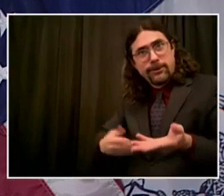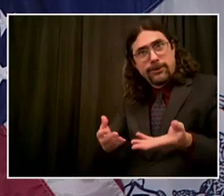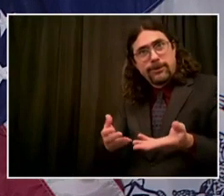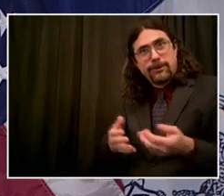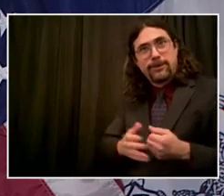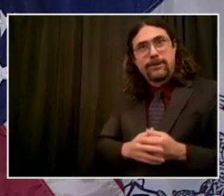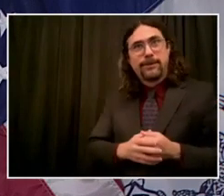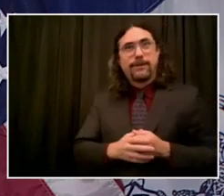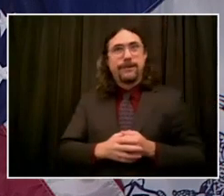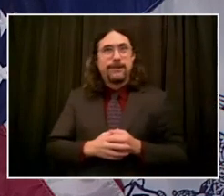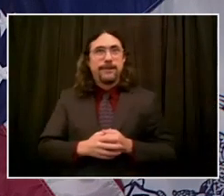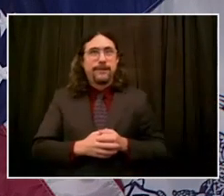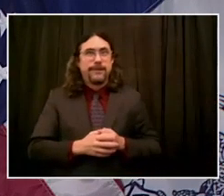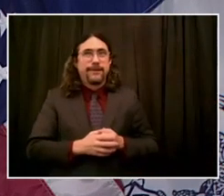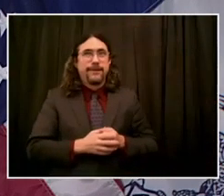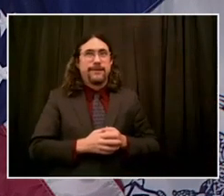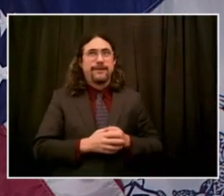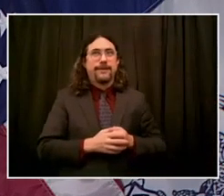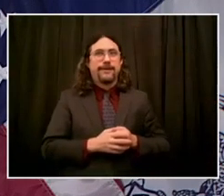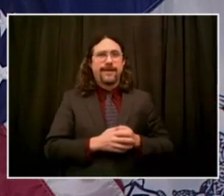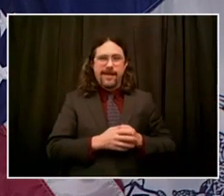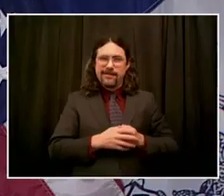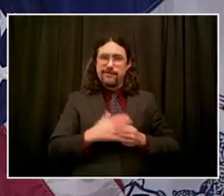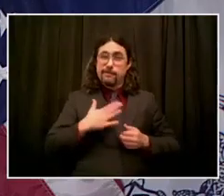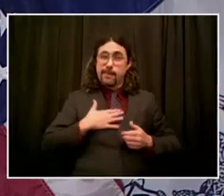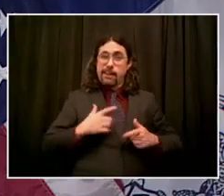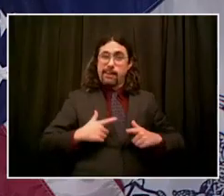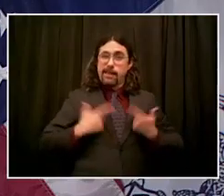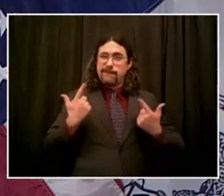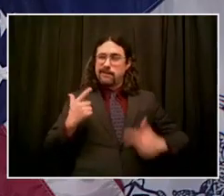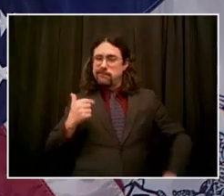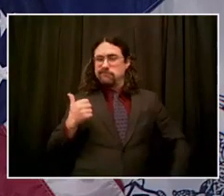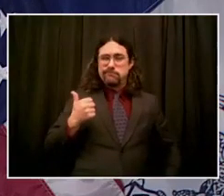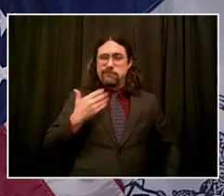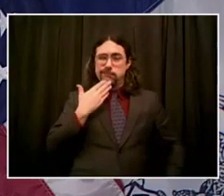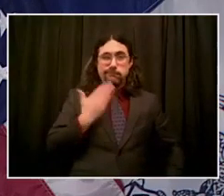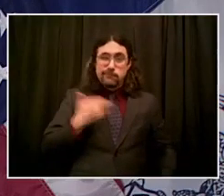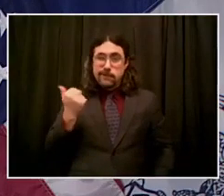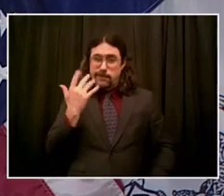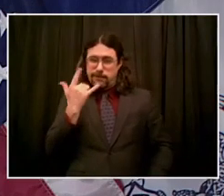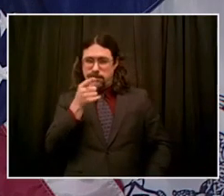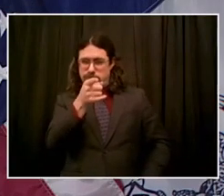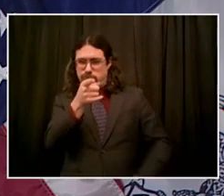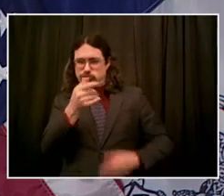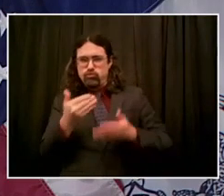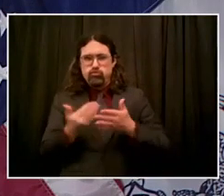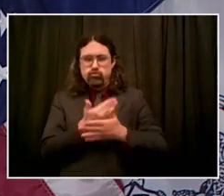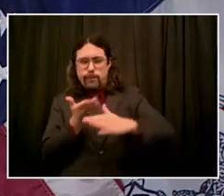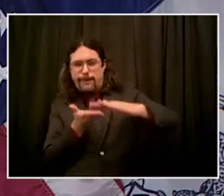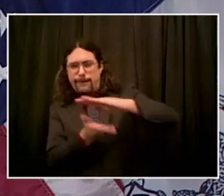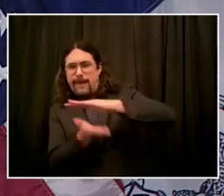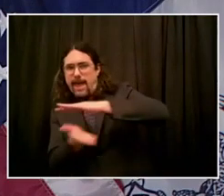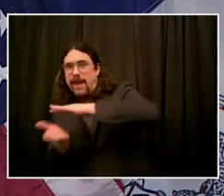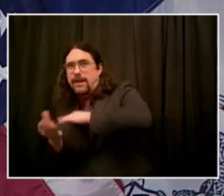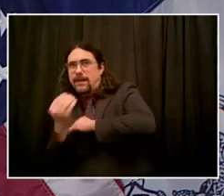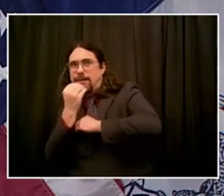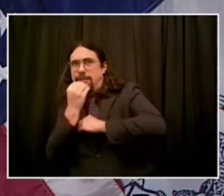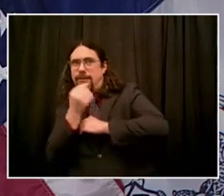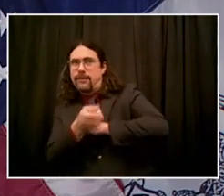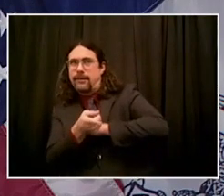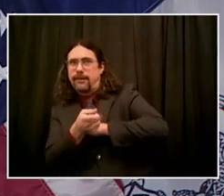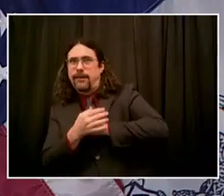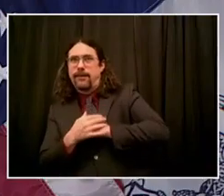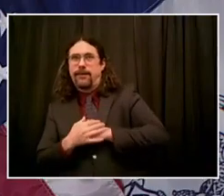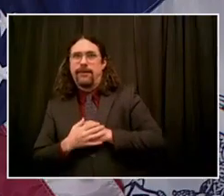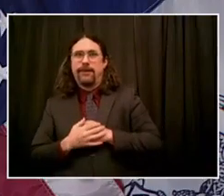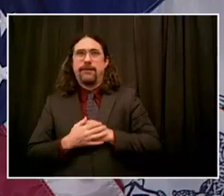I'm honored, Mr. Mayor, but as you know, I cannot make daily deliveries of bread. Gersh, I think you would be doing a great public service for all New Yorkers if you would. I